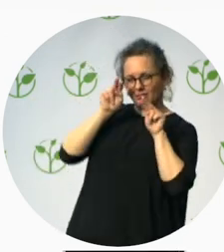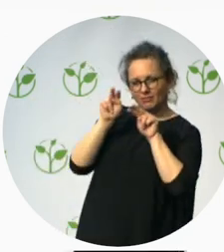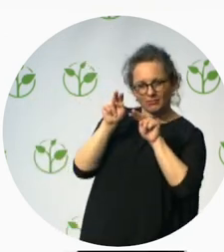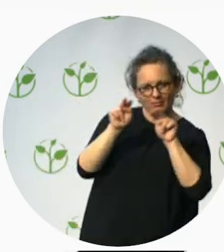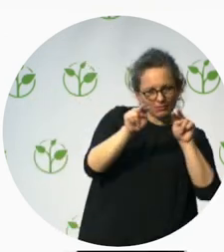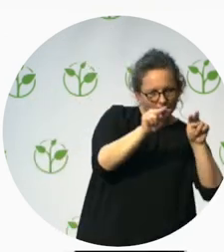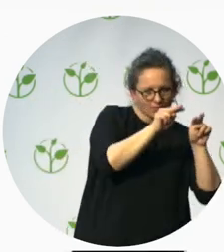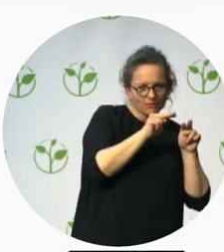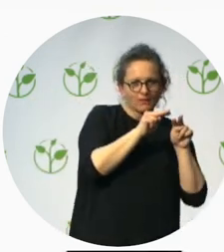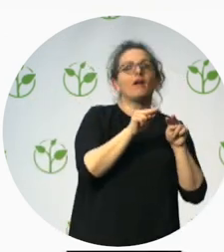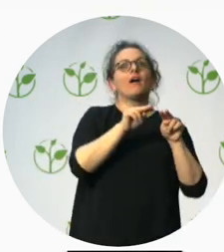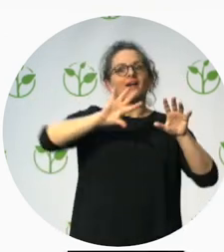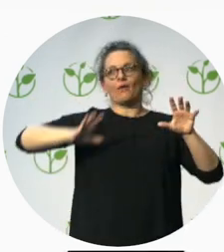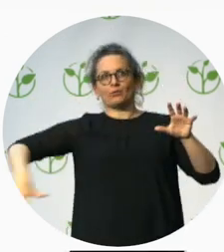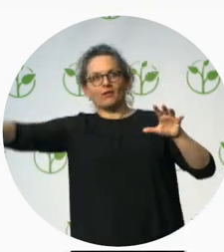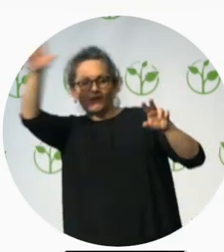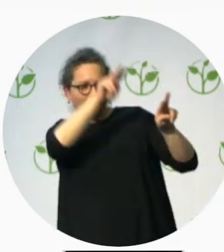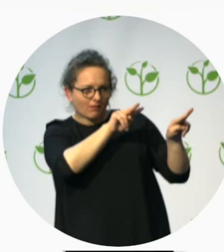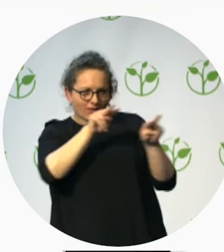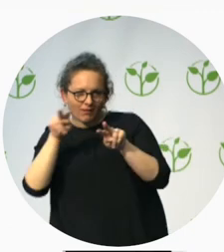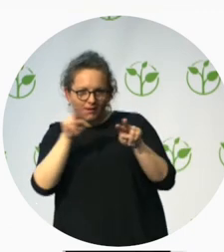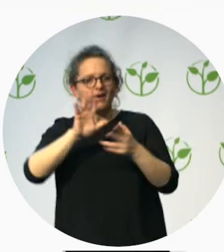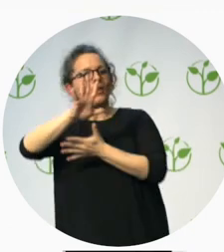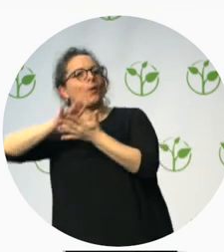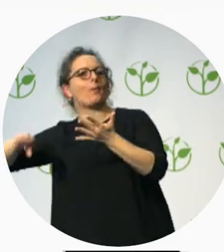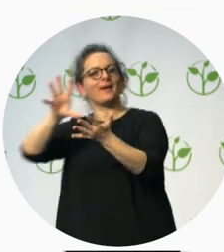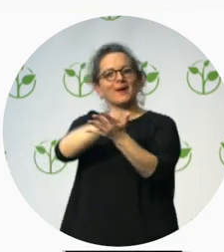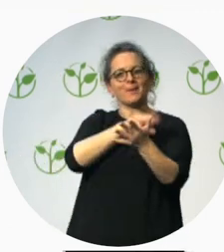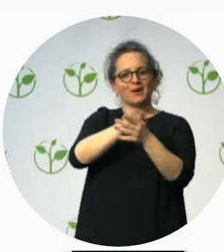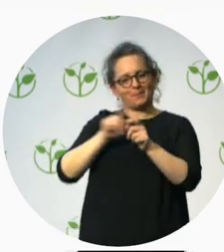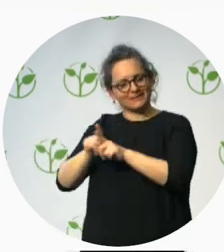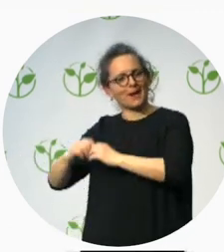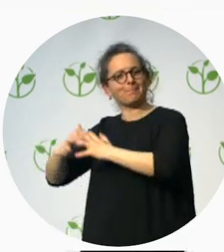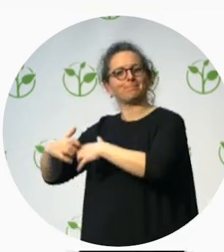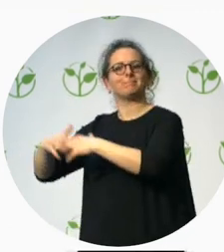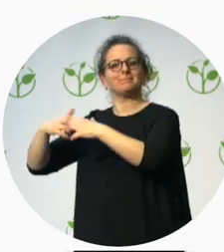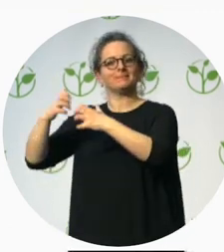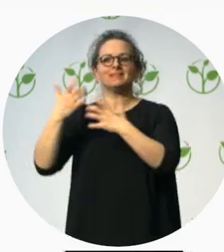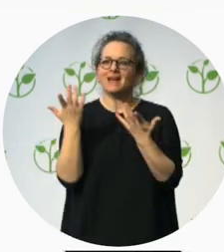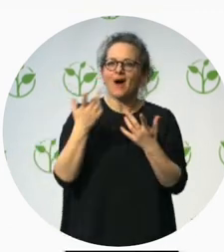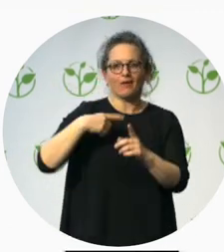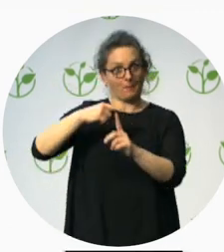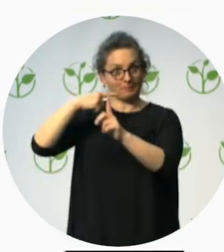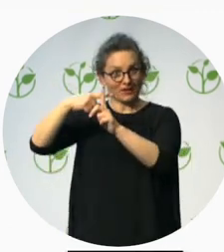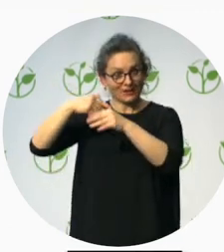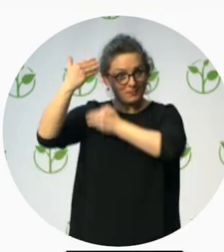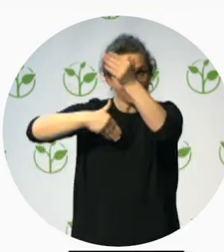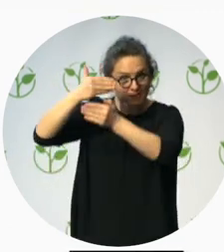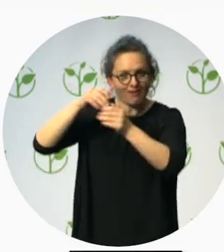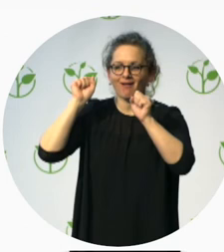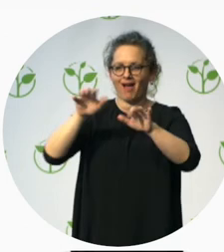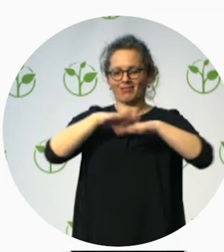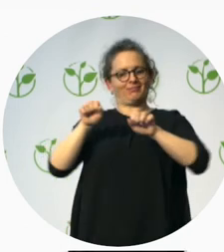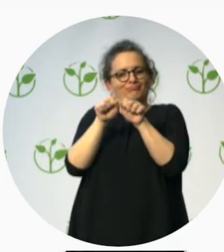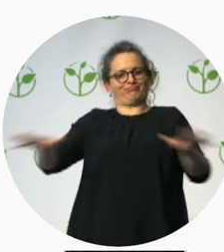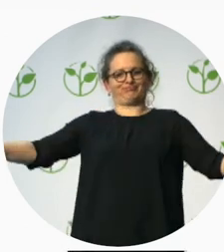which they currently work very successfully. I'm sure you had already met these